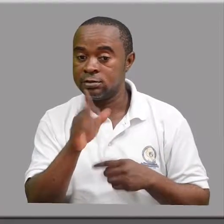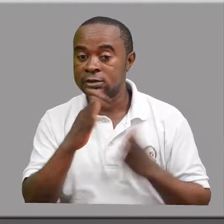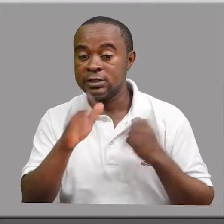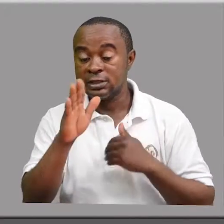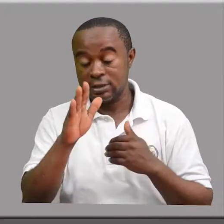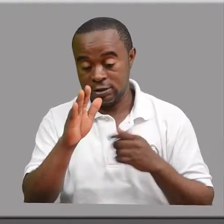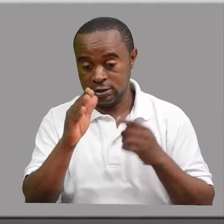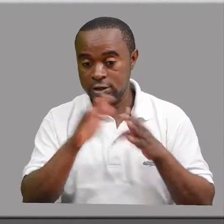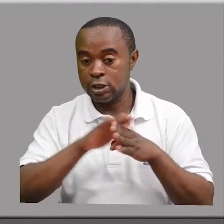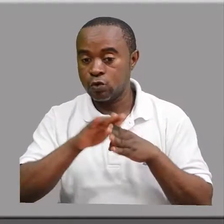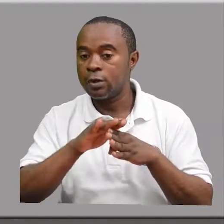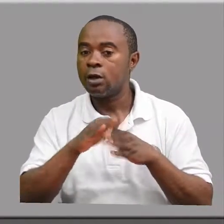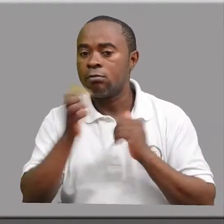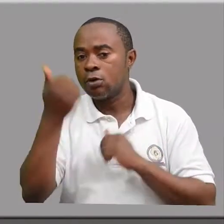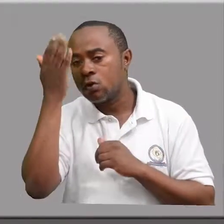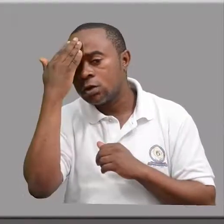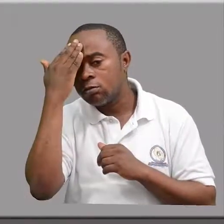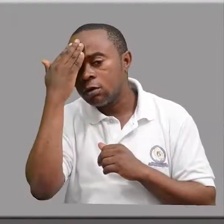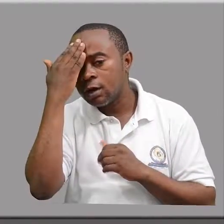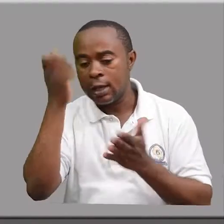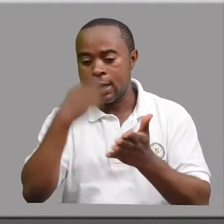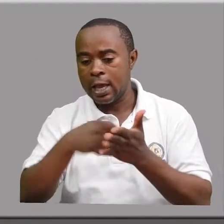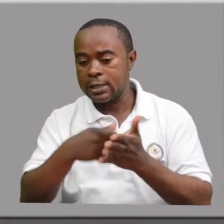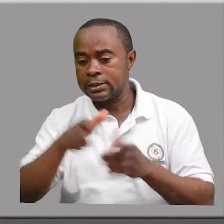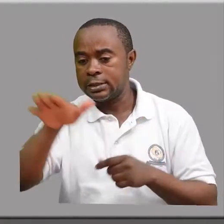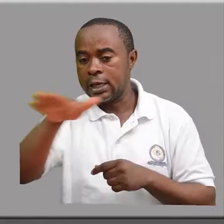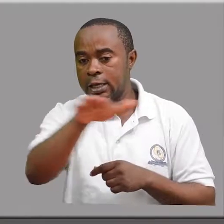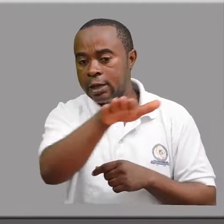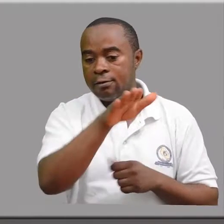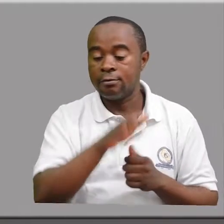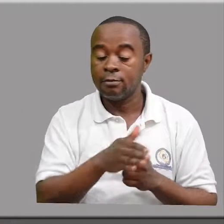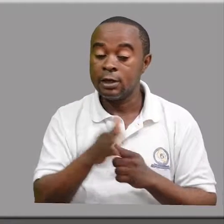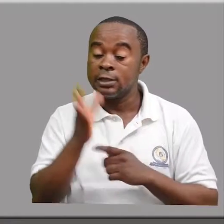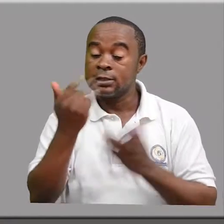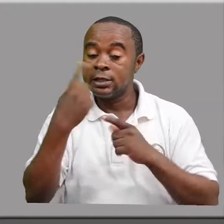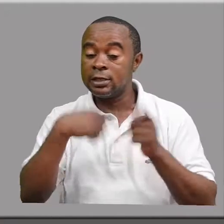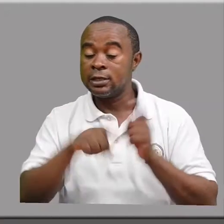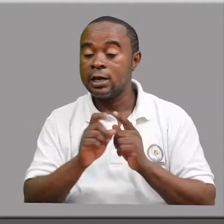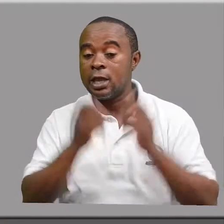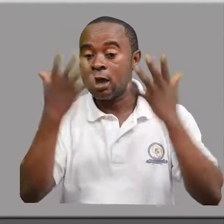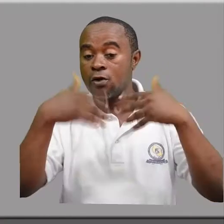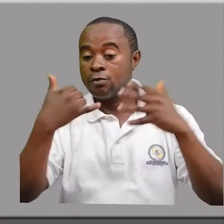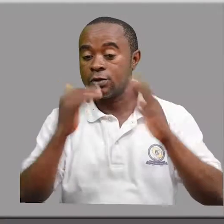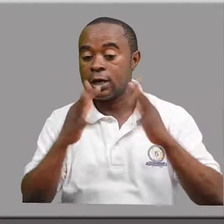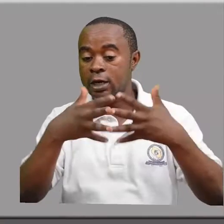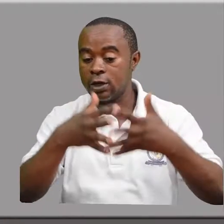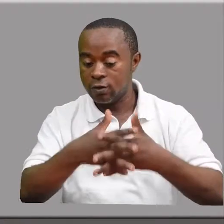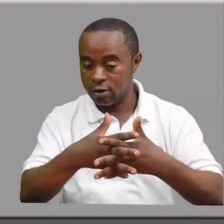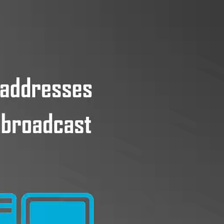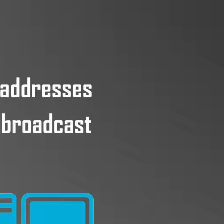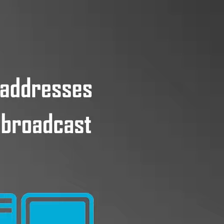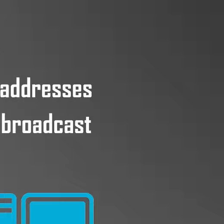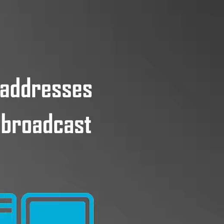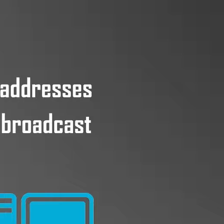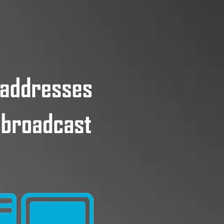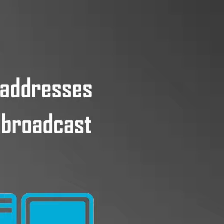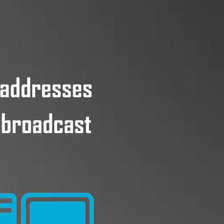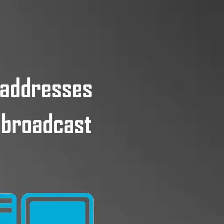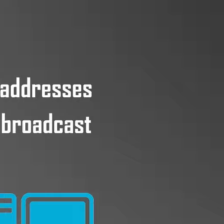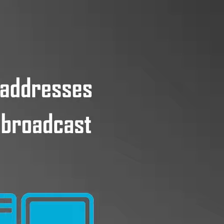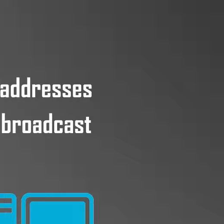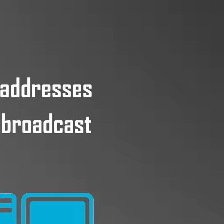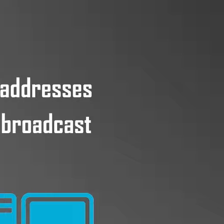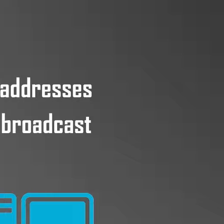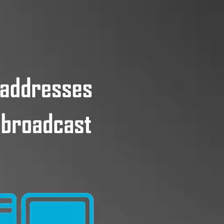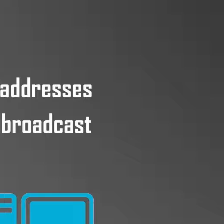the address of that place or that house. So also in a computer network, if one computer want